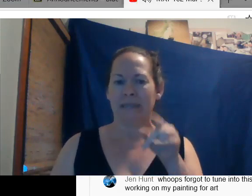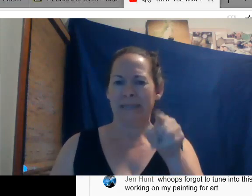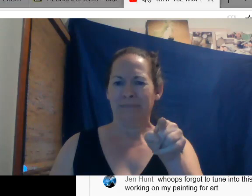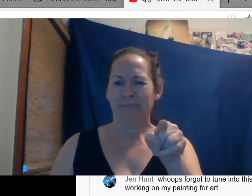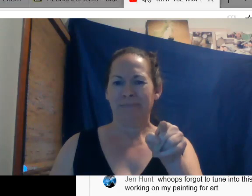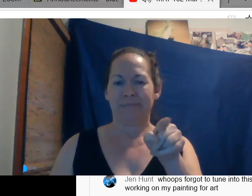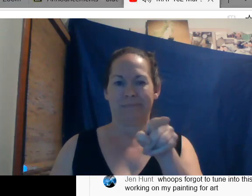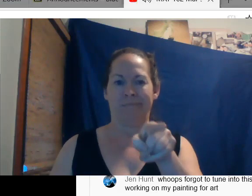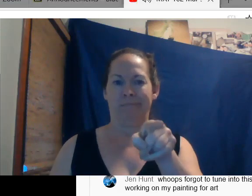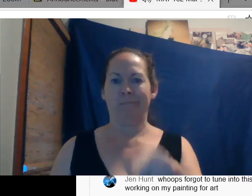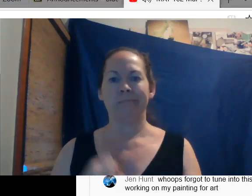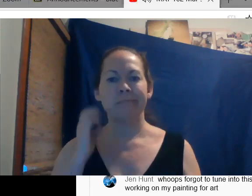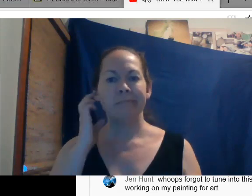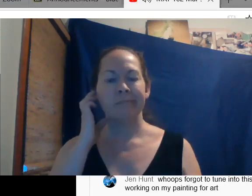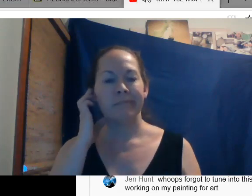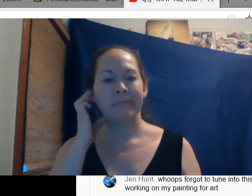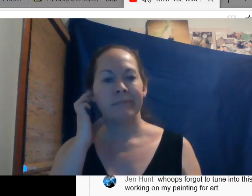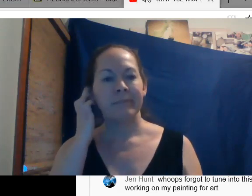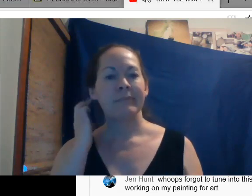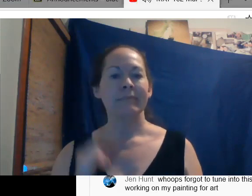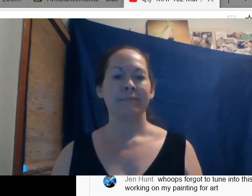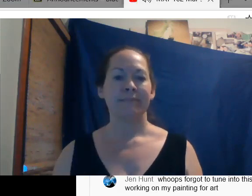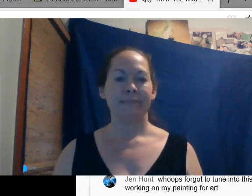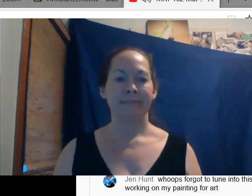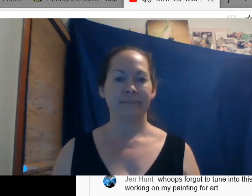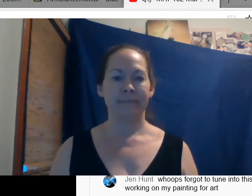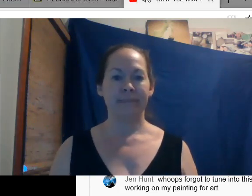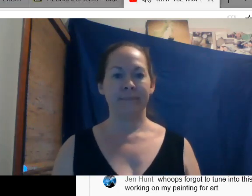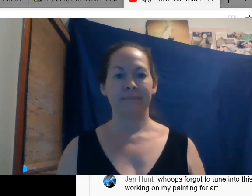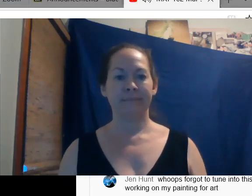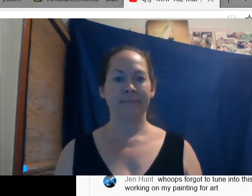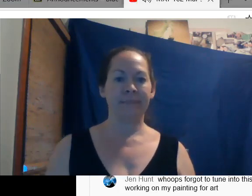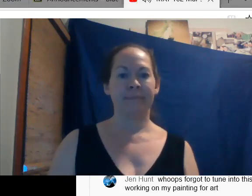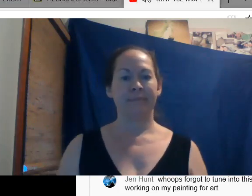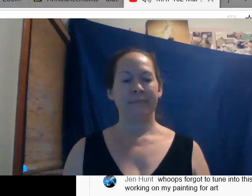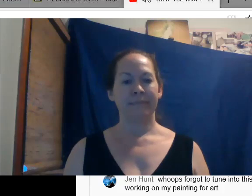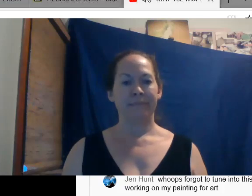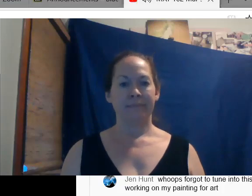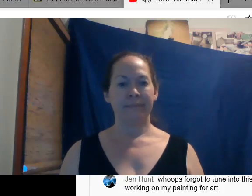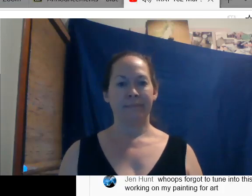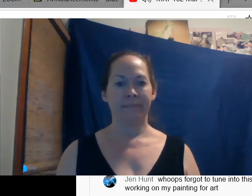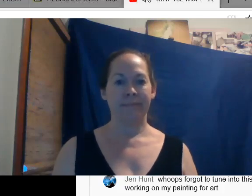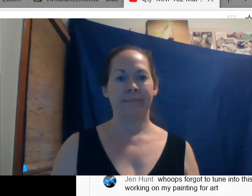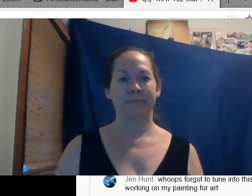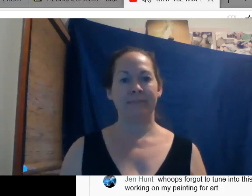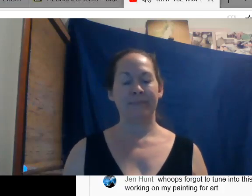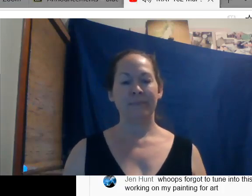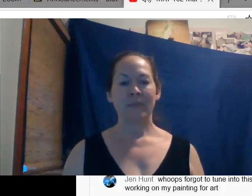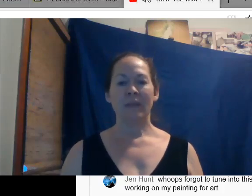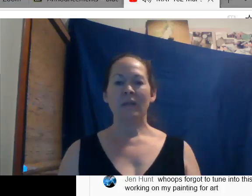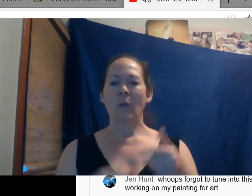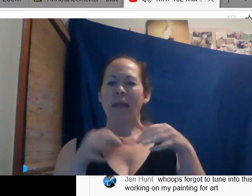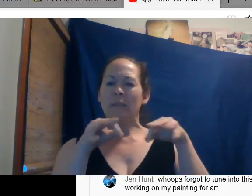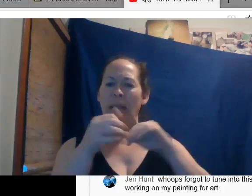my developmental math class and in my 097 we look at how this